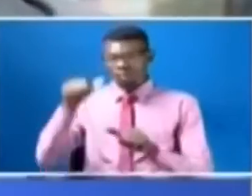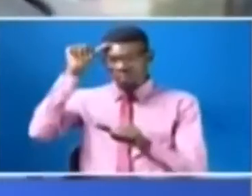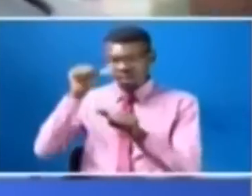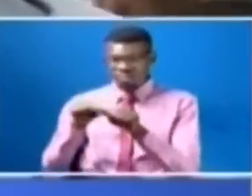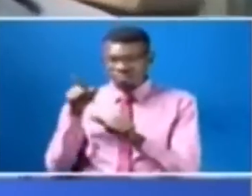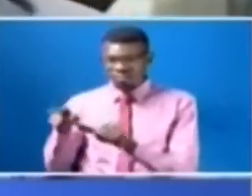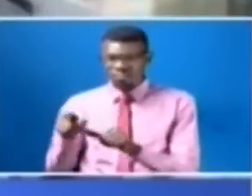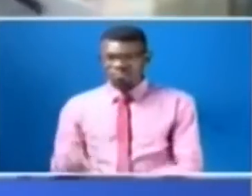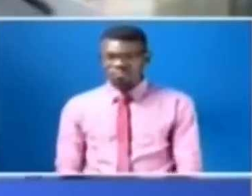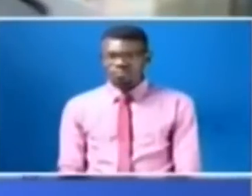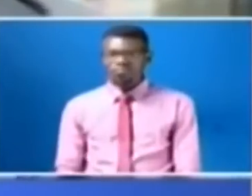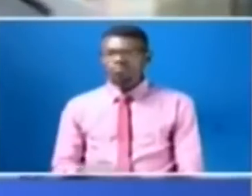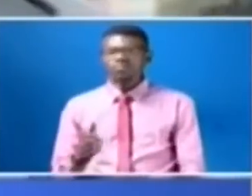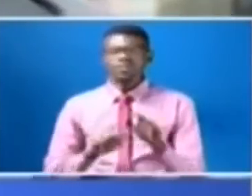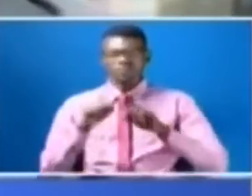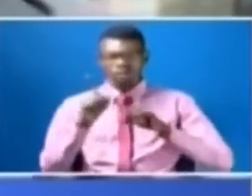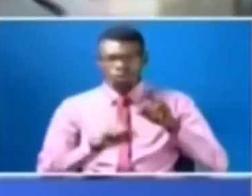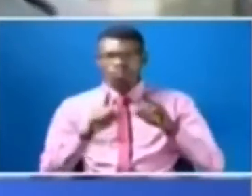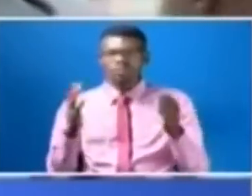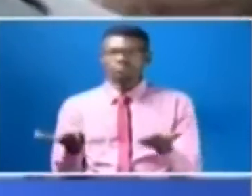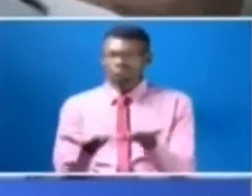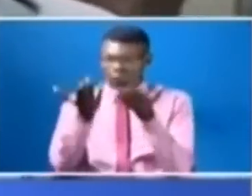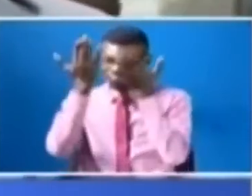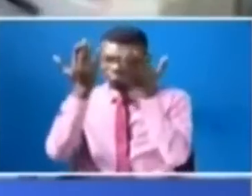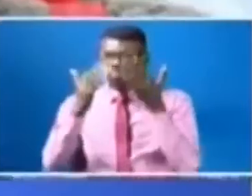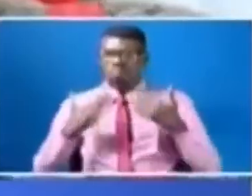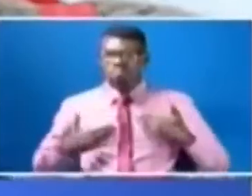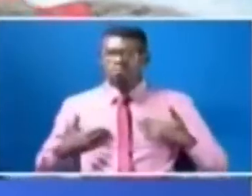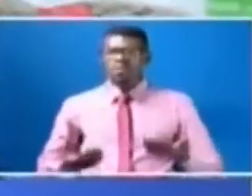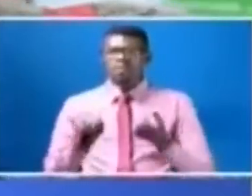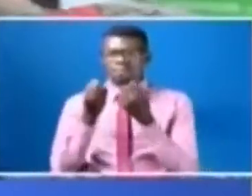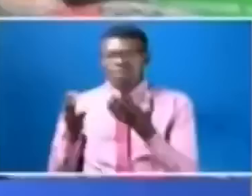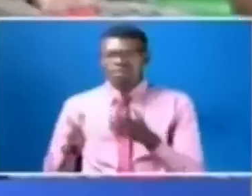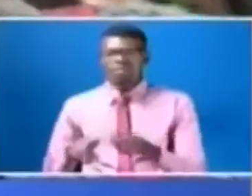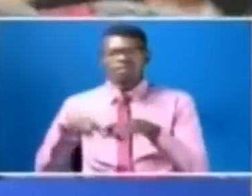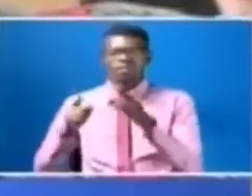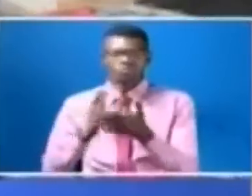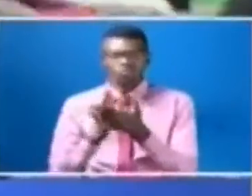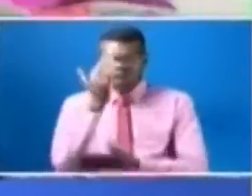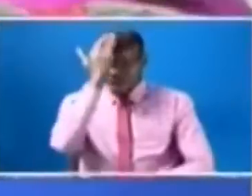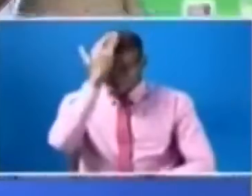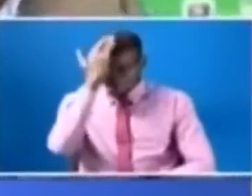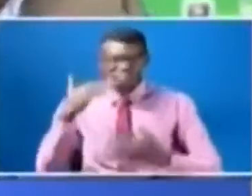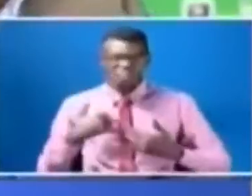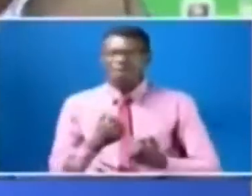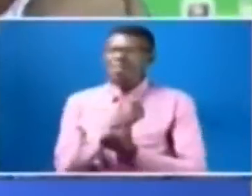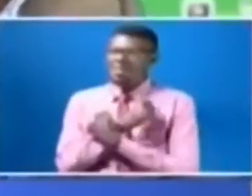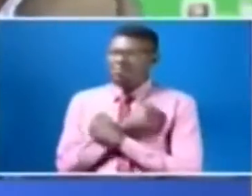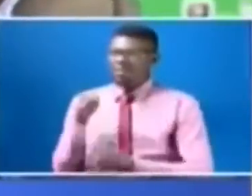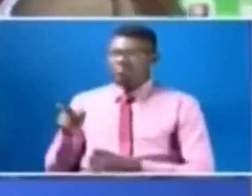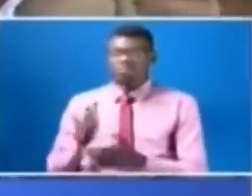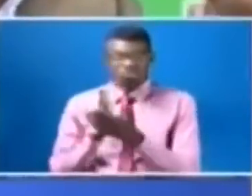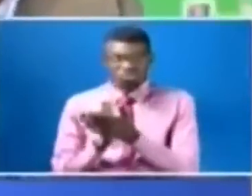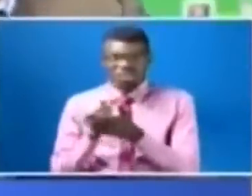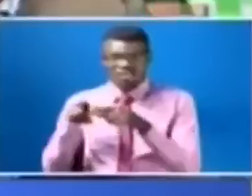the many promotions in Safaricom that has lifted the people. He was so humble, people loved him. Alikuwa ni kiongozi